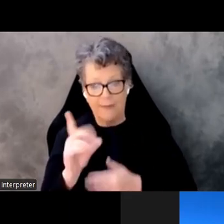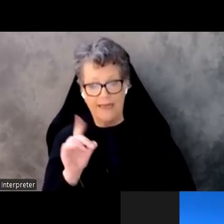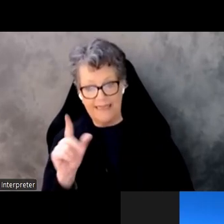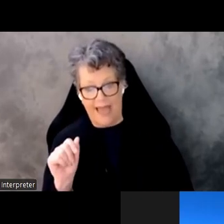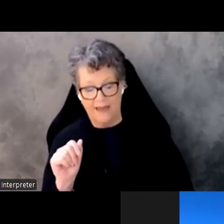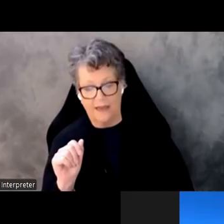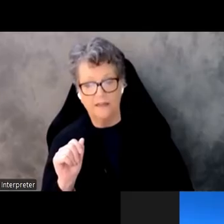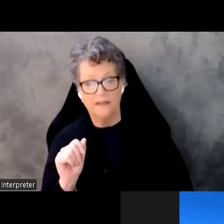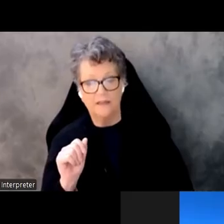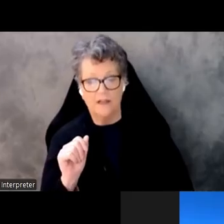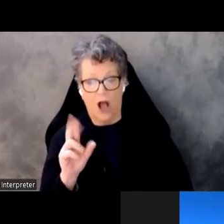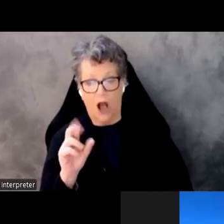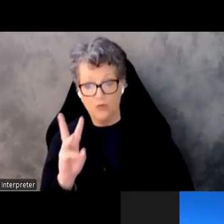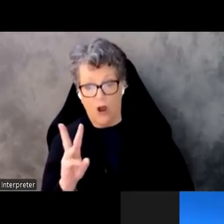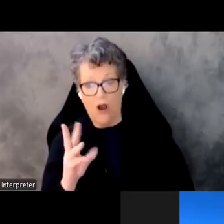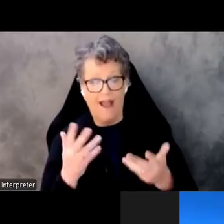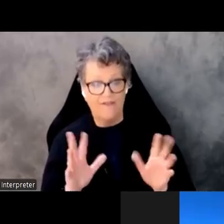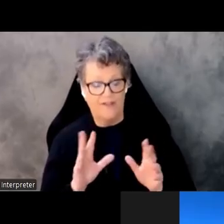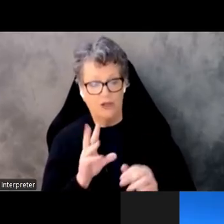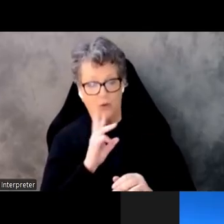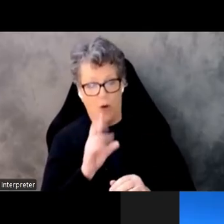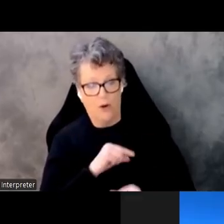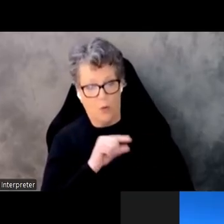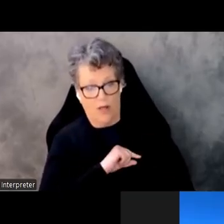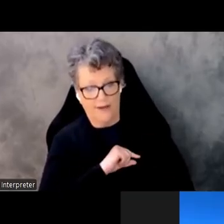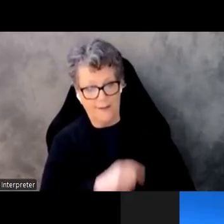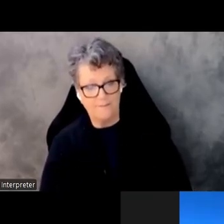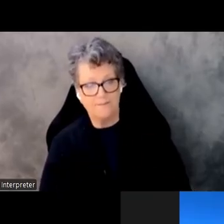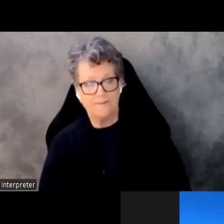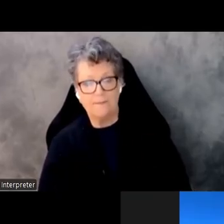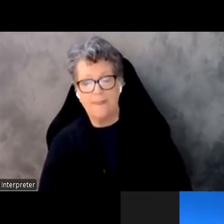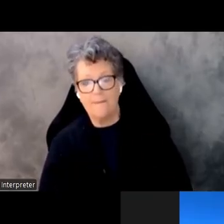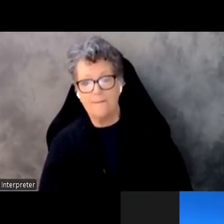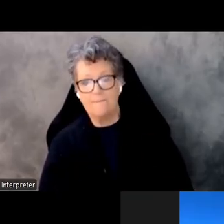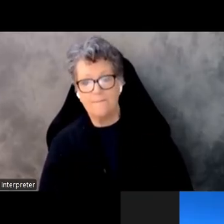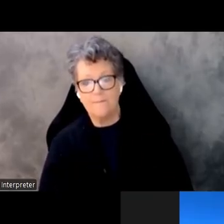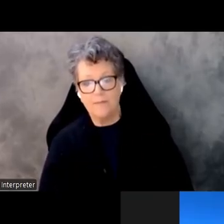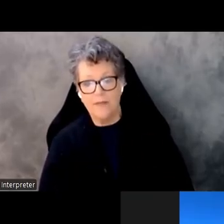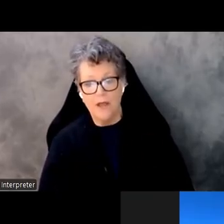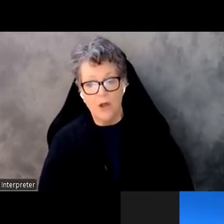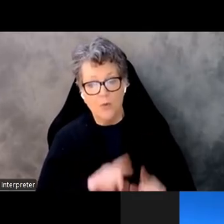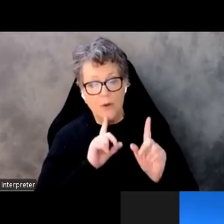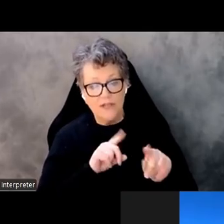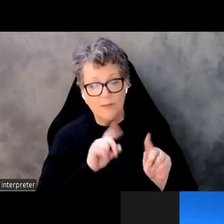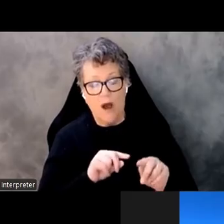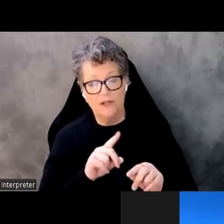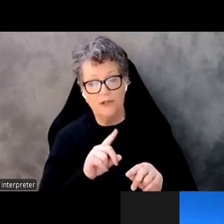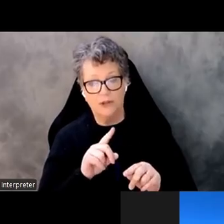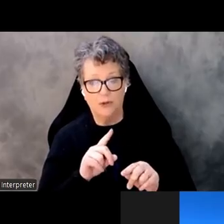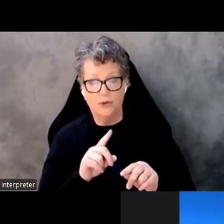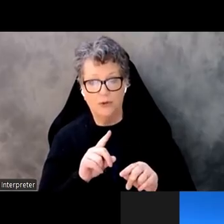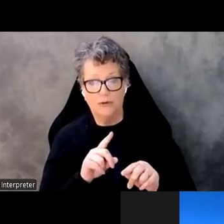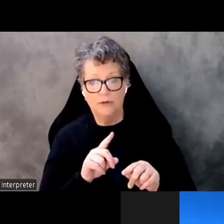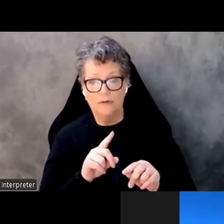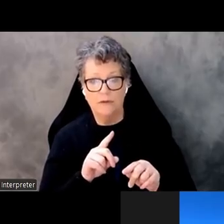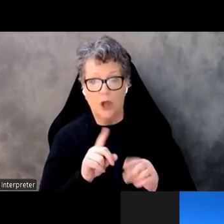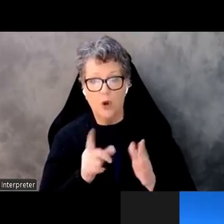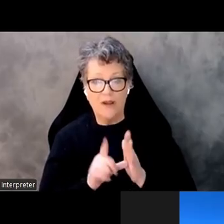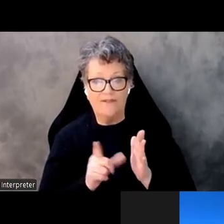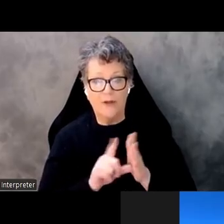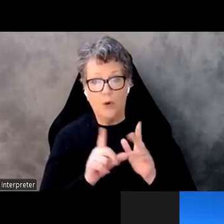both our raw and finished water quality and responded to reviewer comments from the partnership organization